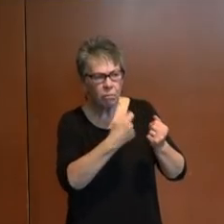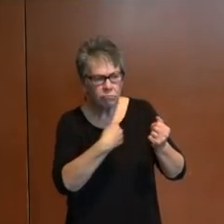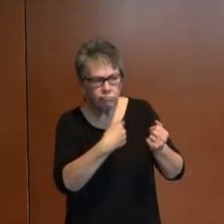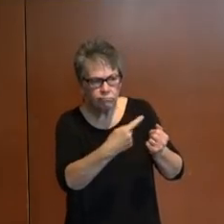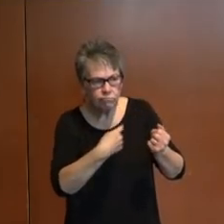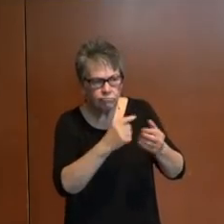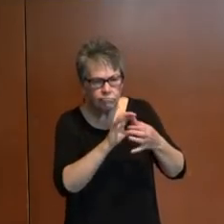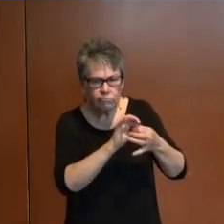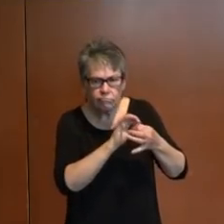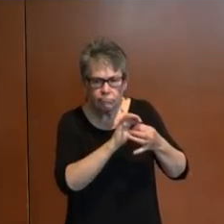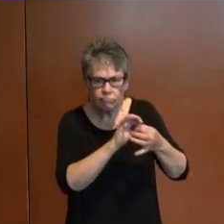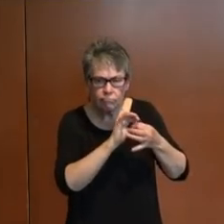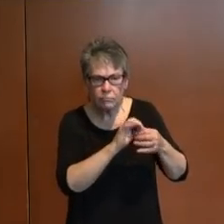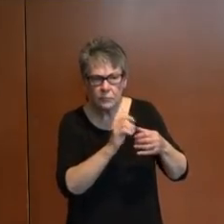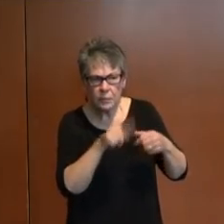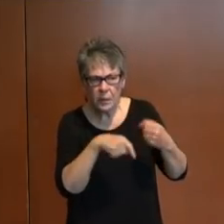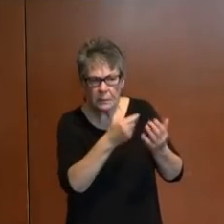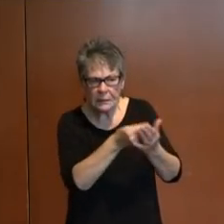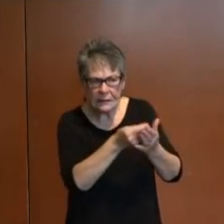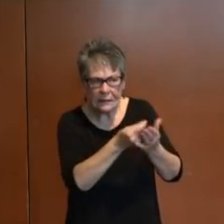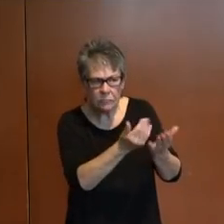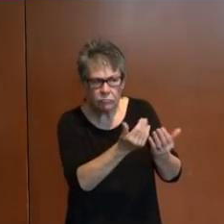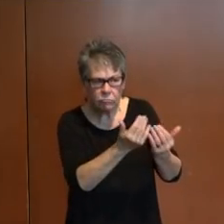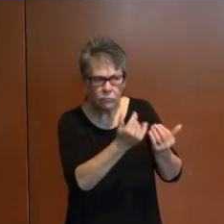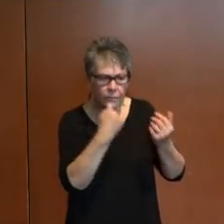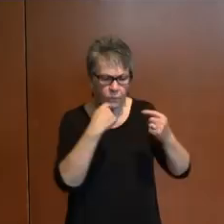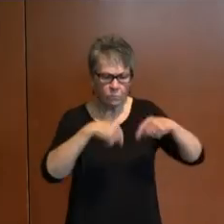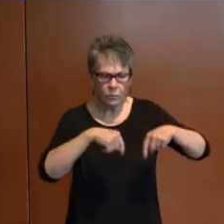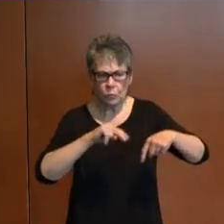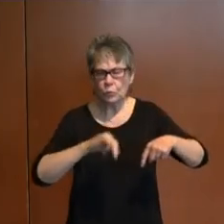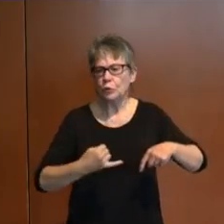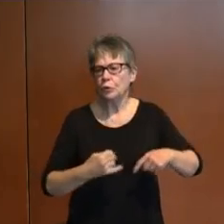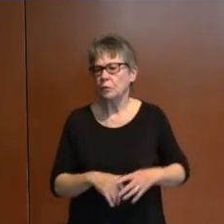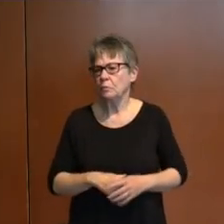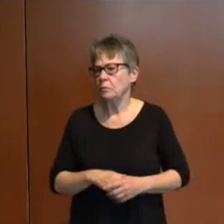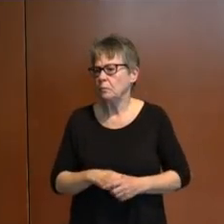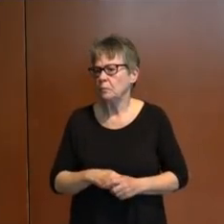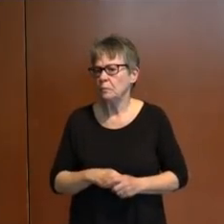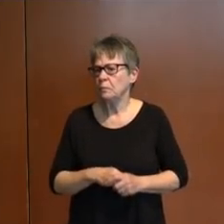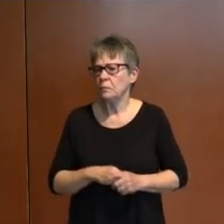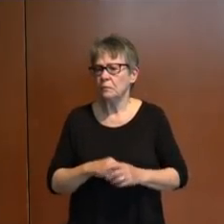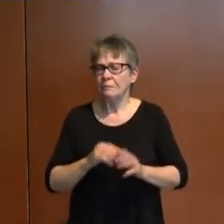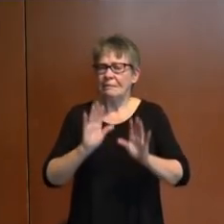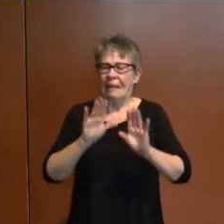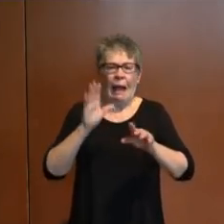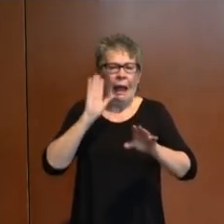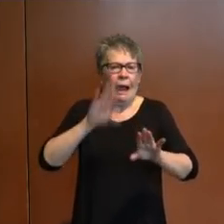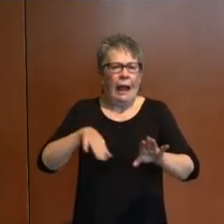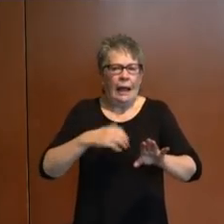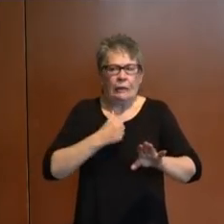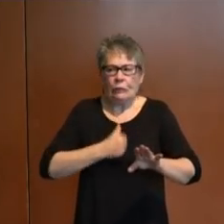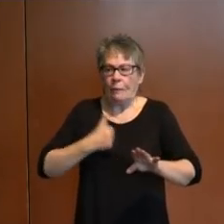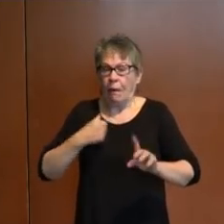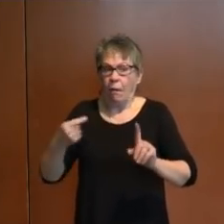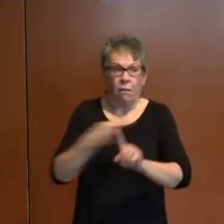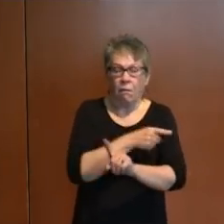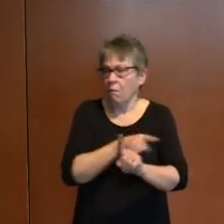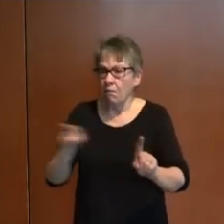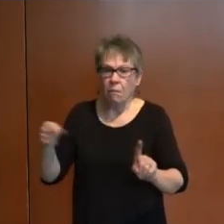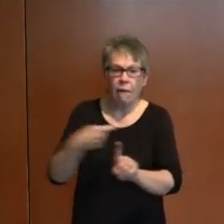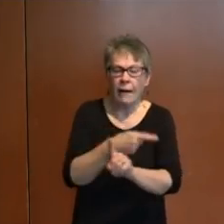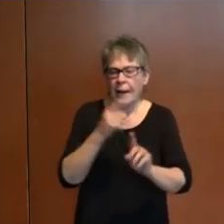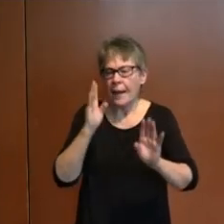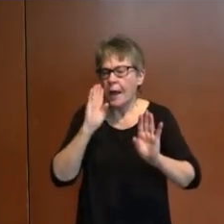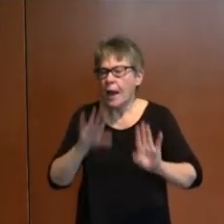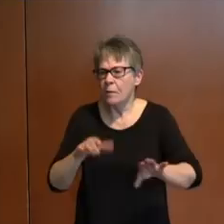to be. Again, I'm going to keep moving around here. I apologize, Judy, I'm keeping you waiting, but these are all